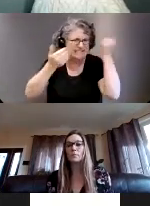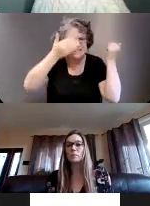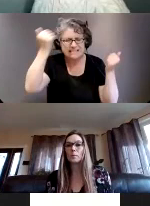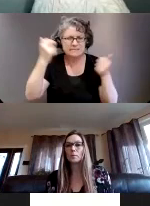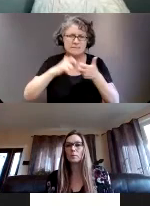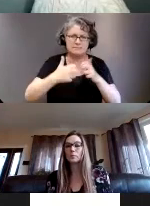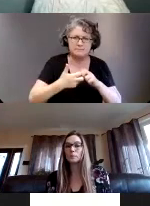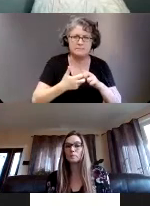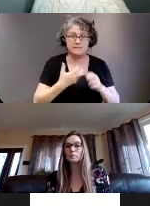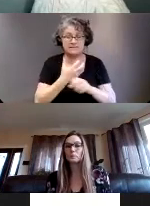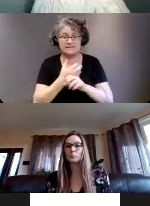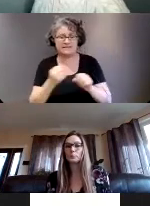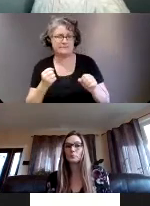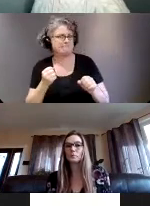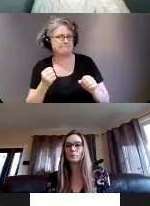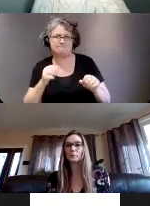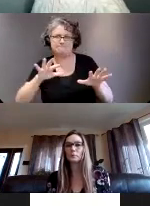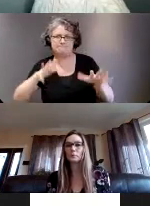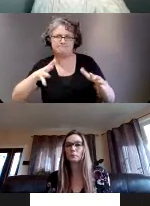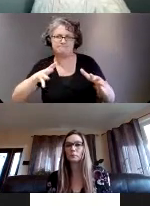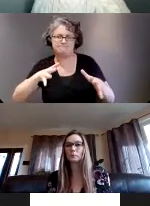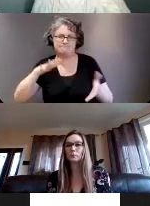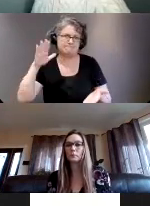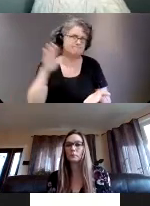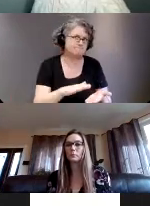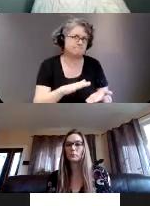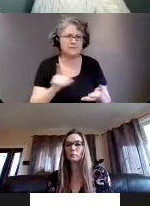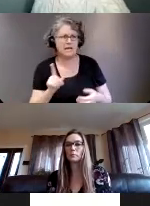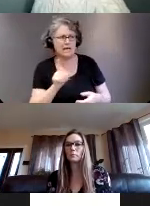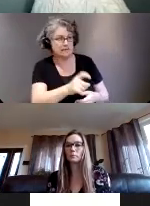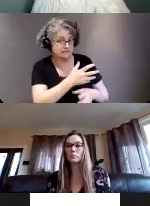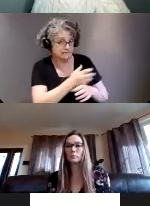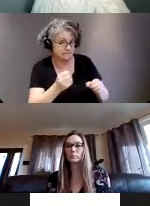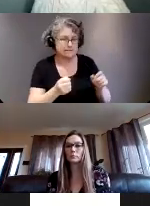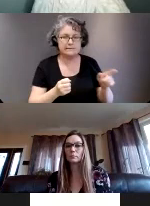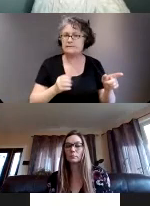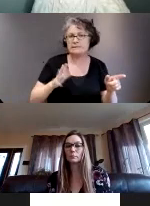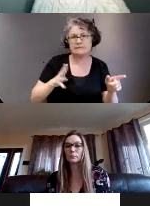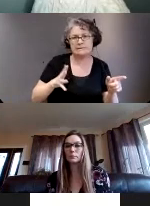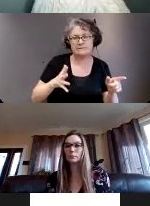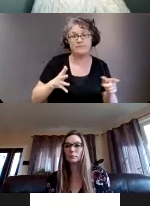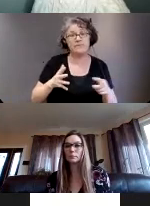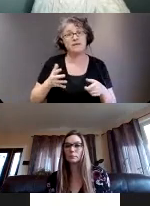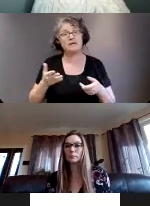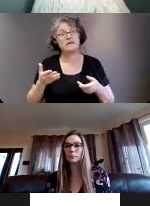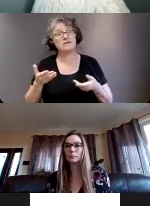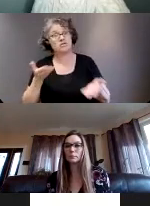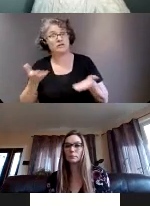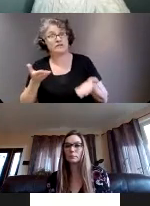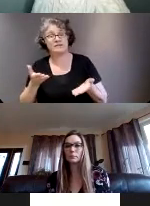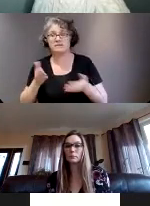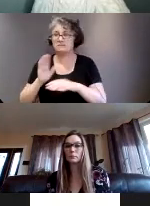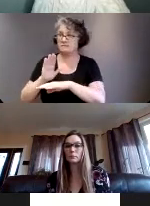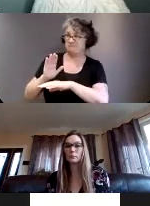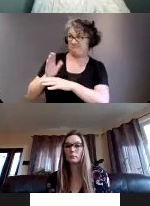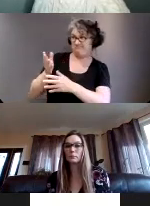when the service provider asked about safety. And the service provider then had to get the doctor on